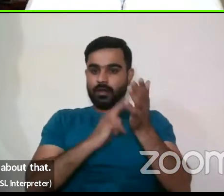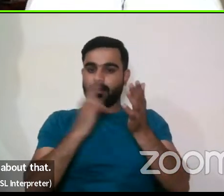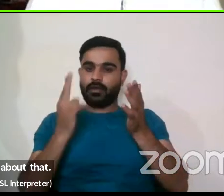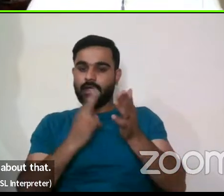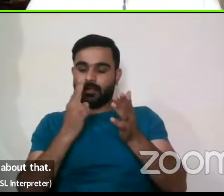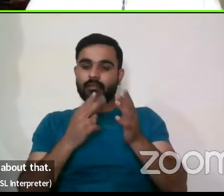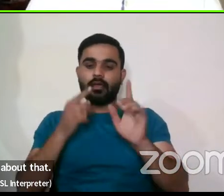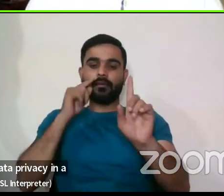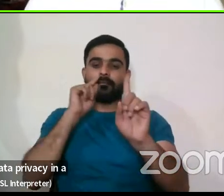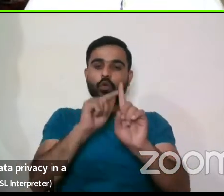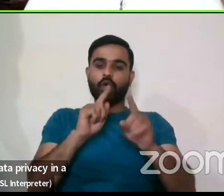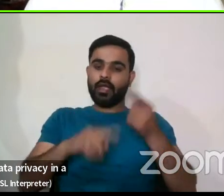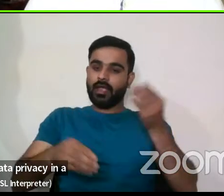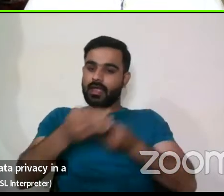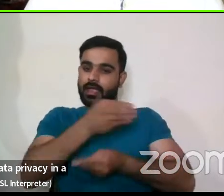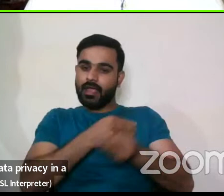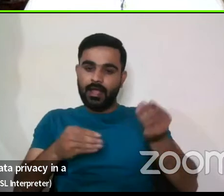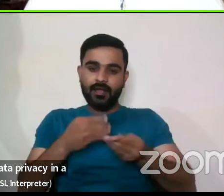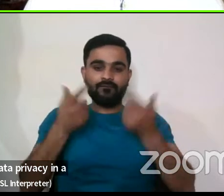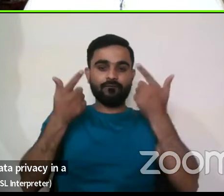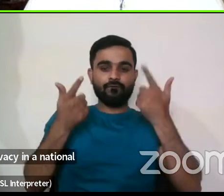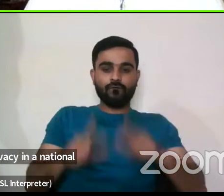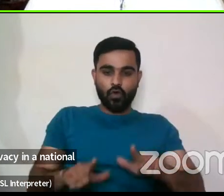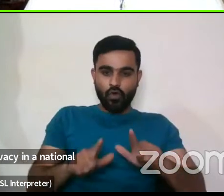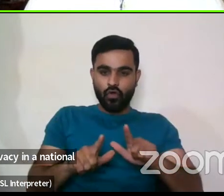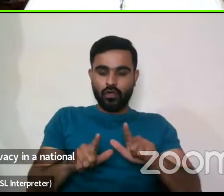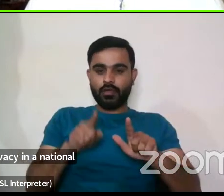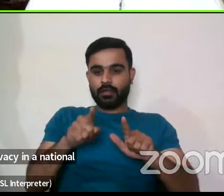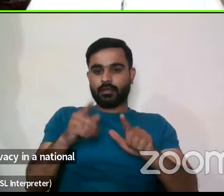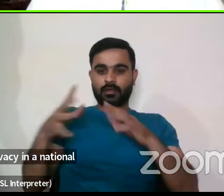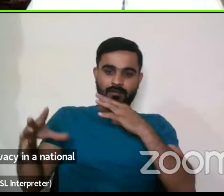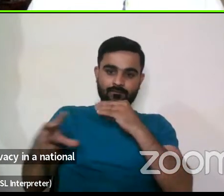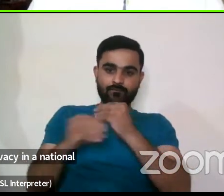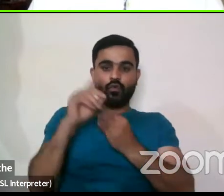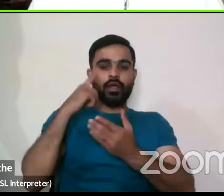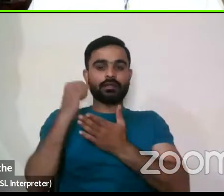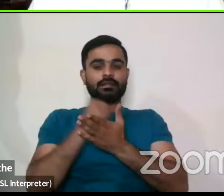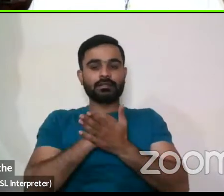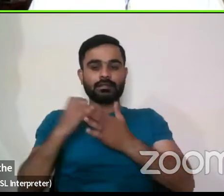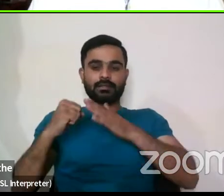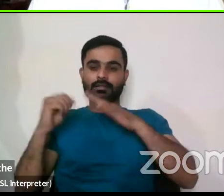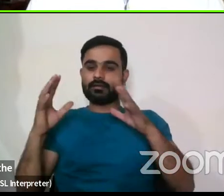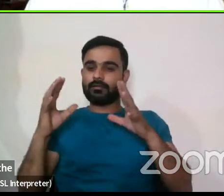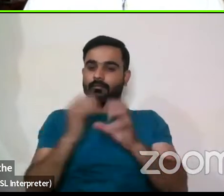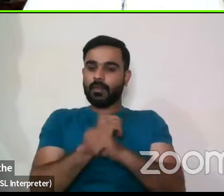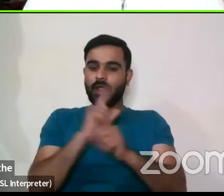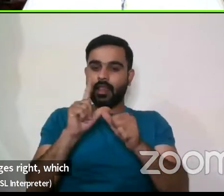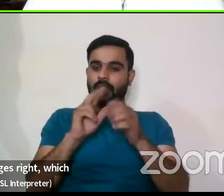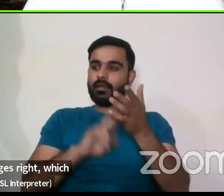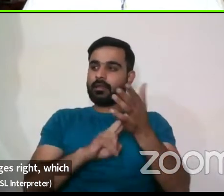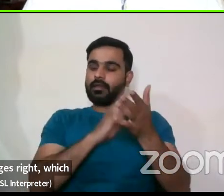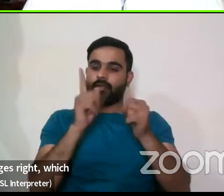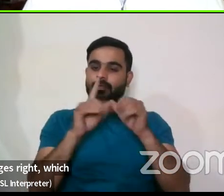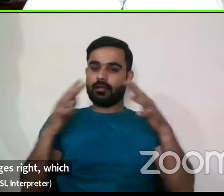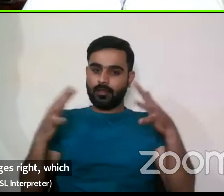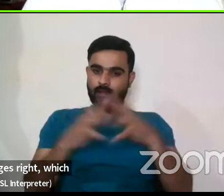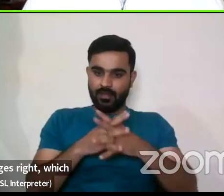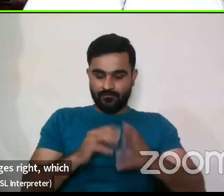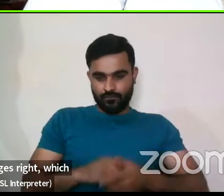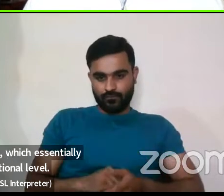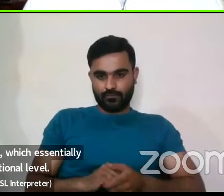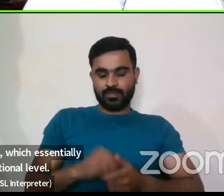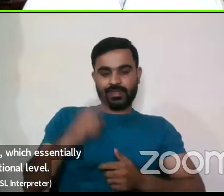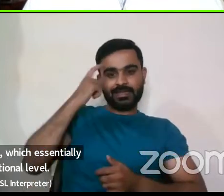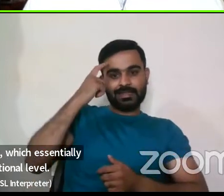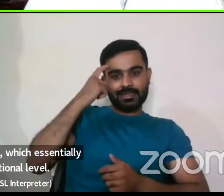context. What economists call the drawbridges, right? Which is essentially we are drawing the bridge at national level. But think about it.